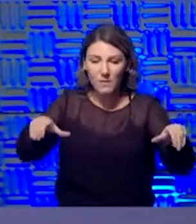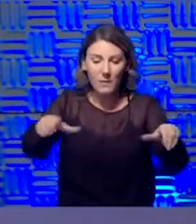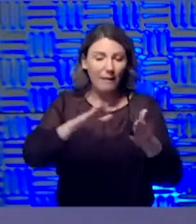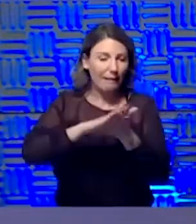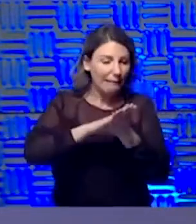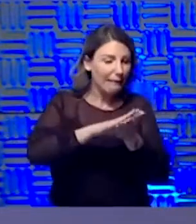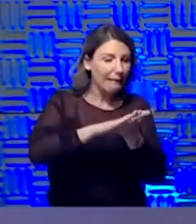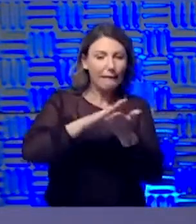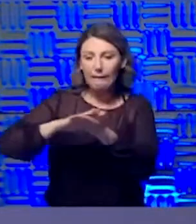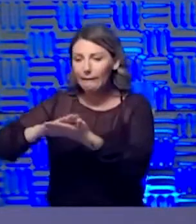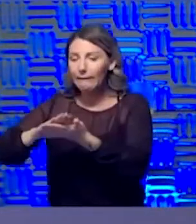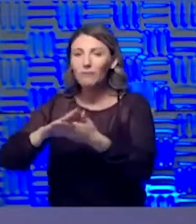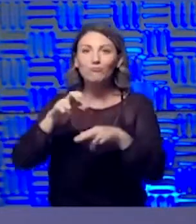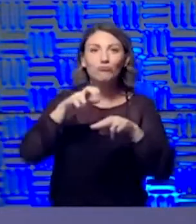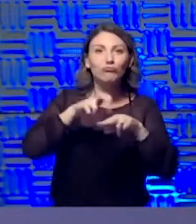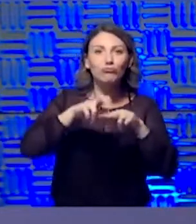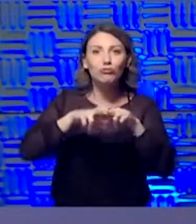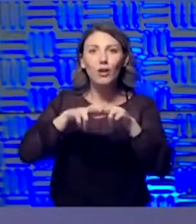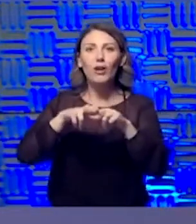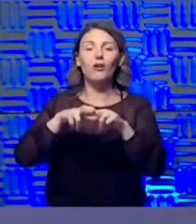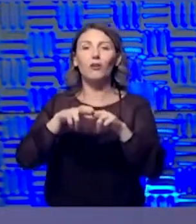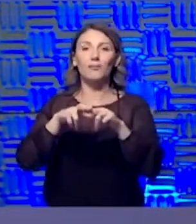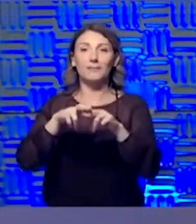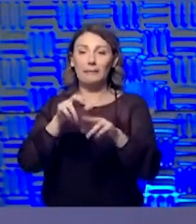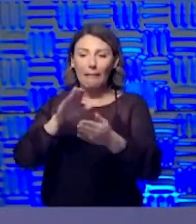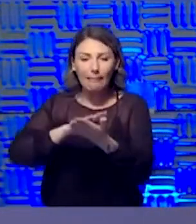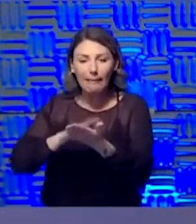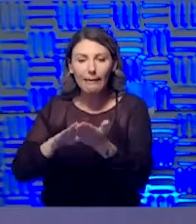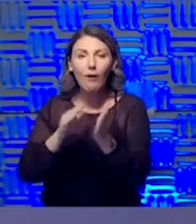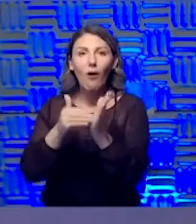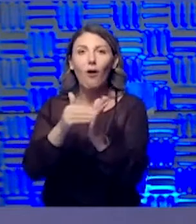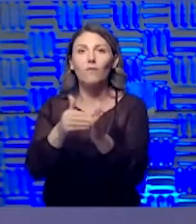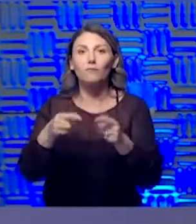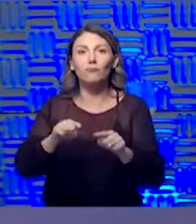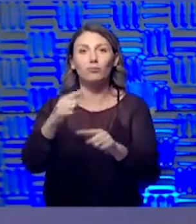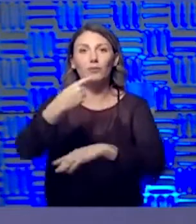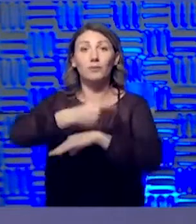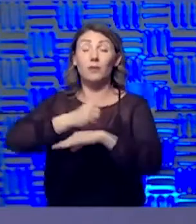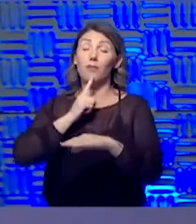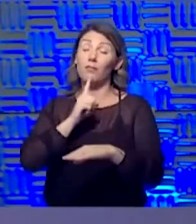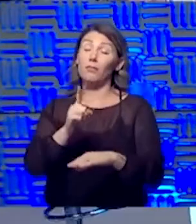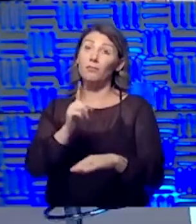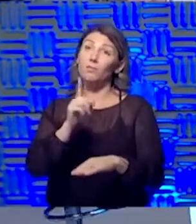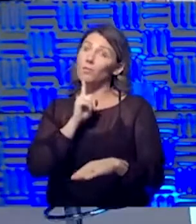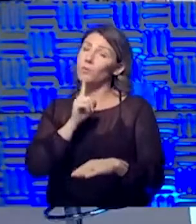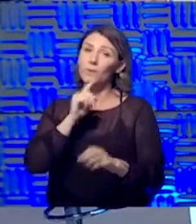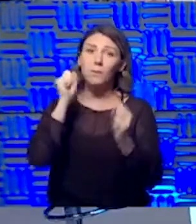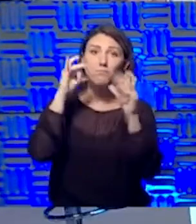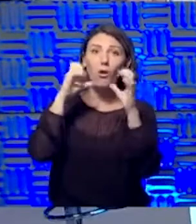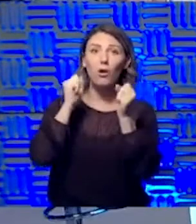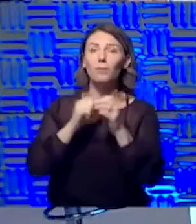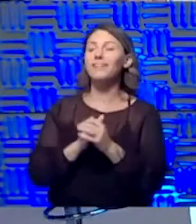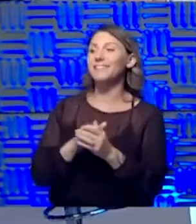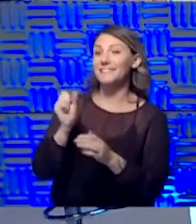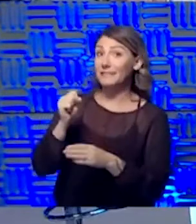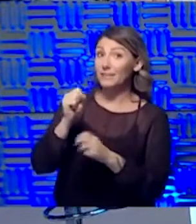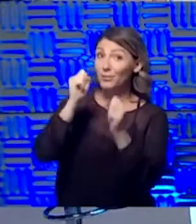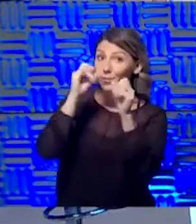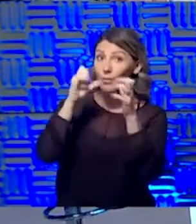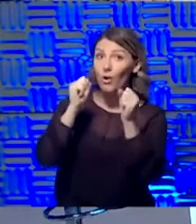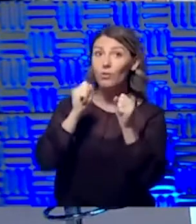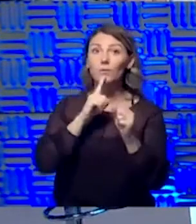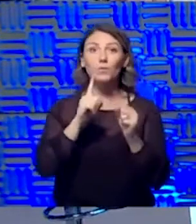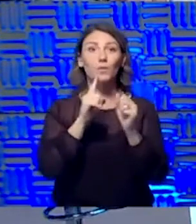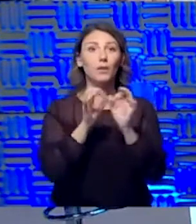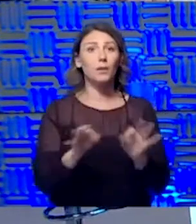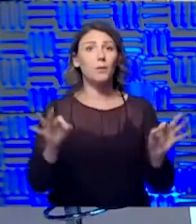chairs cleaned as often as we can during the day. Those are pretty remarkable. They are remarkable, and I know it is incredibly important. There are